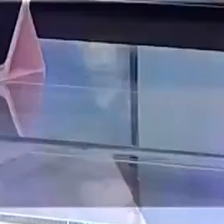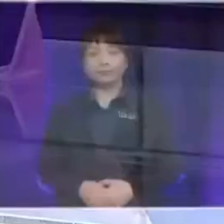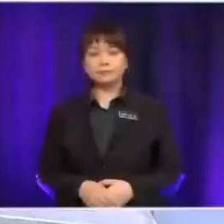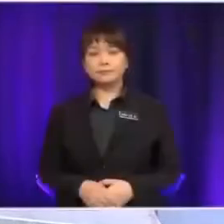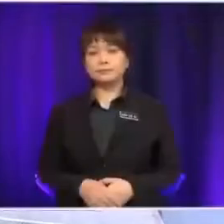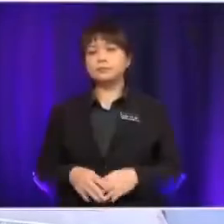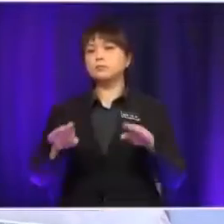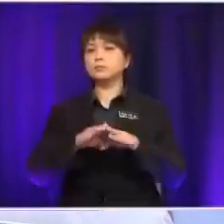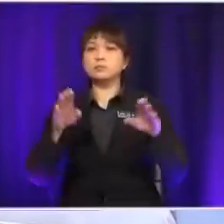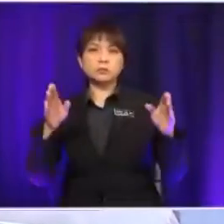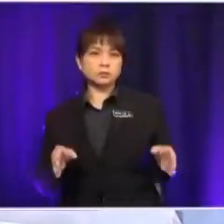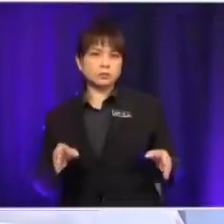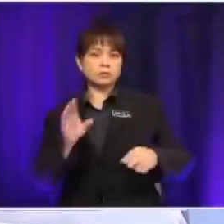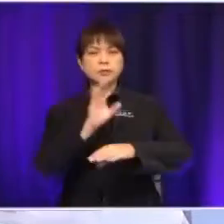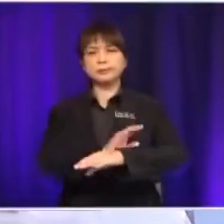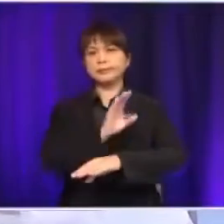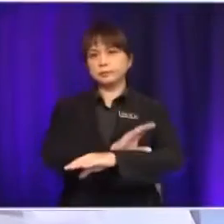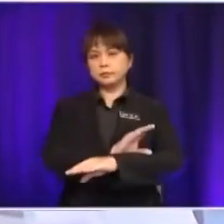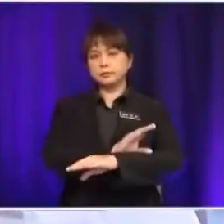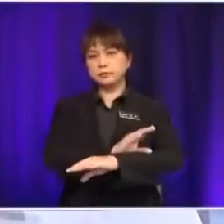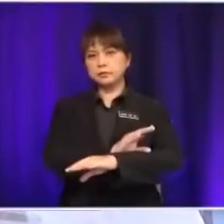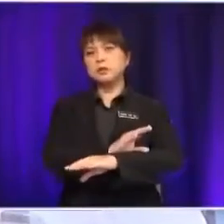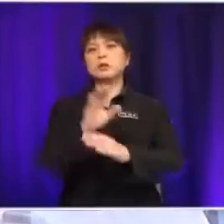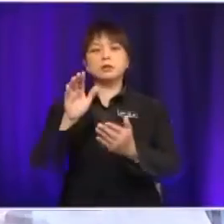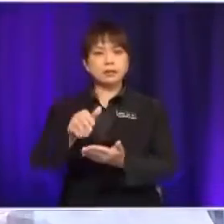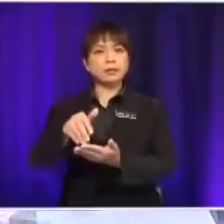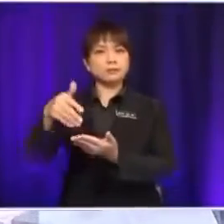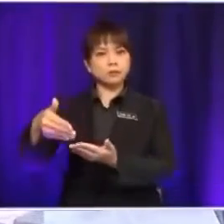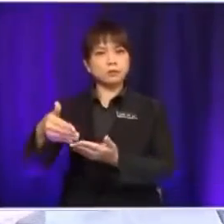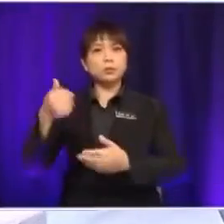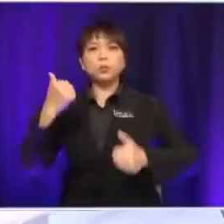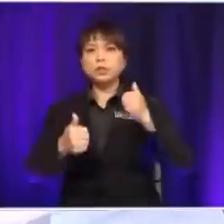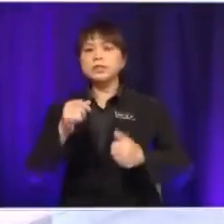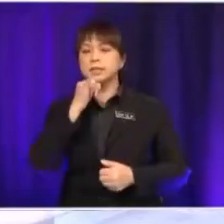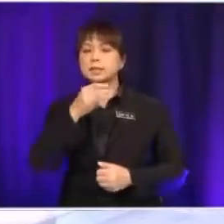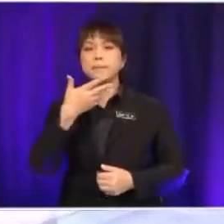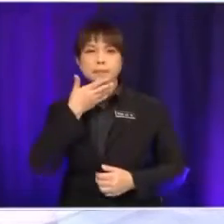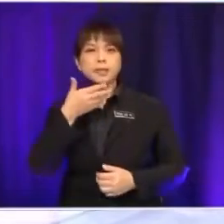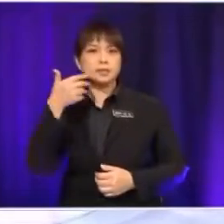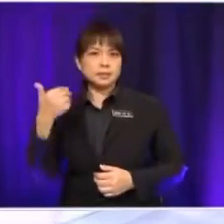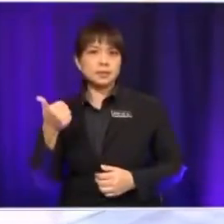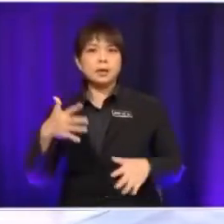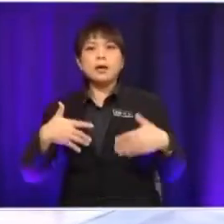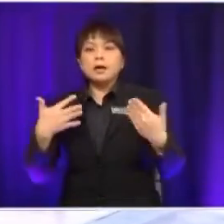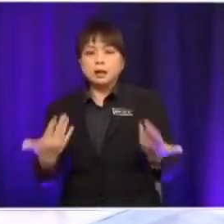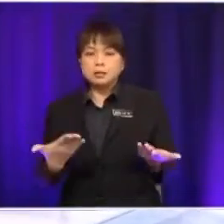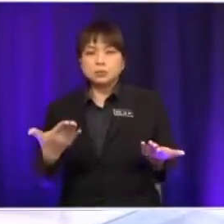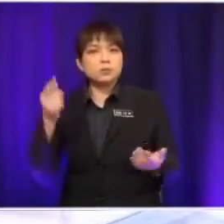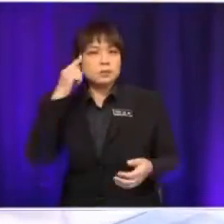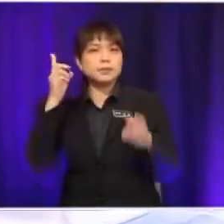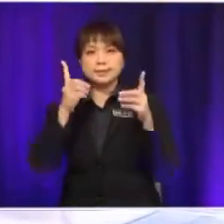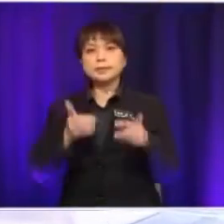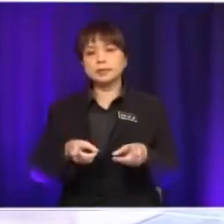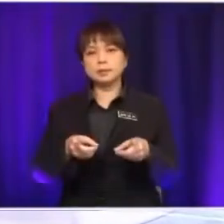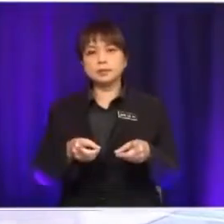Desktop computer or a laptop? Laptop or desktop computer? Which is better than the other? How am I going to decide? Alright,